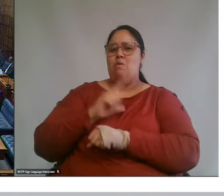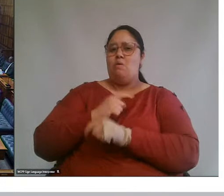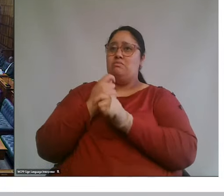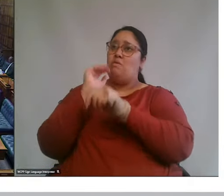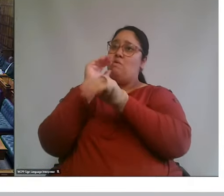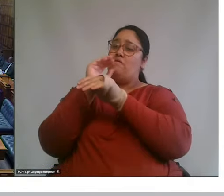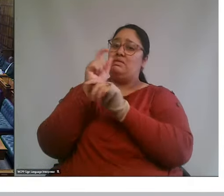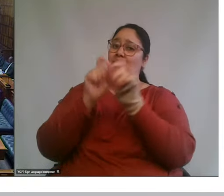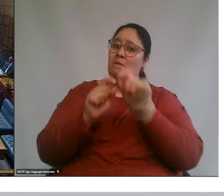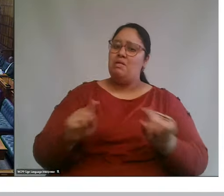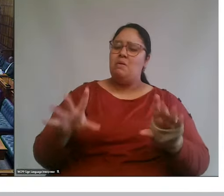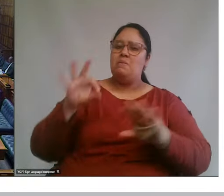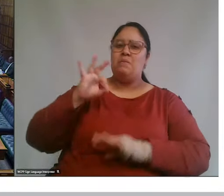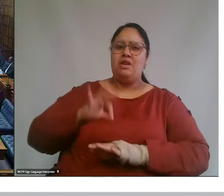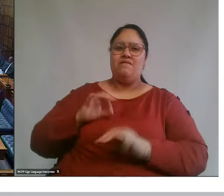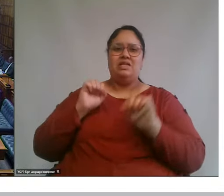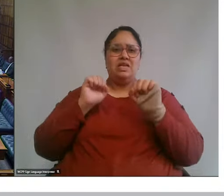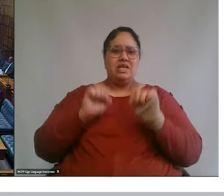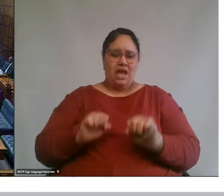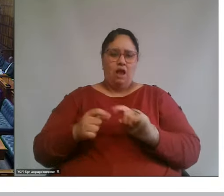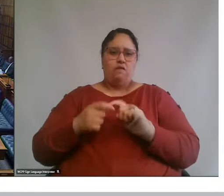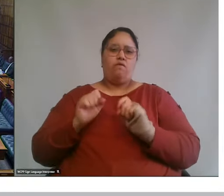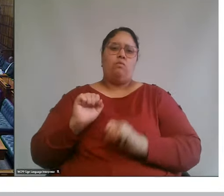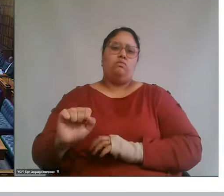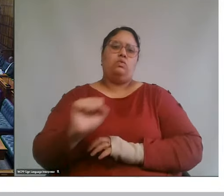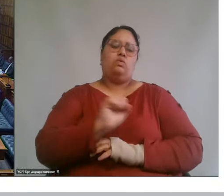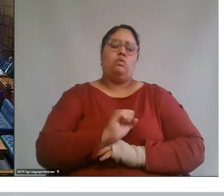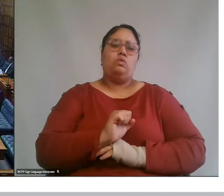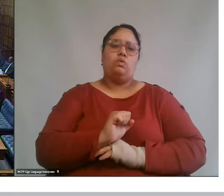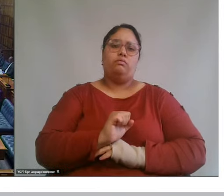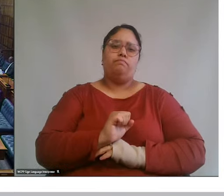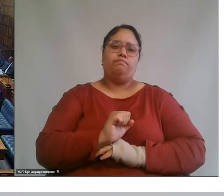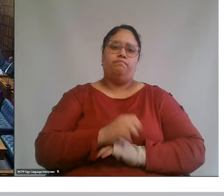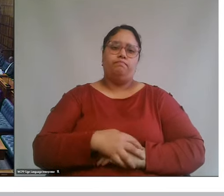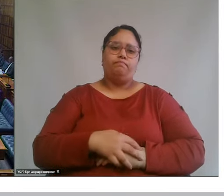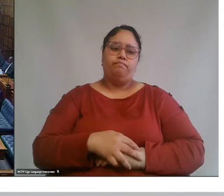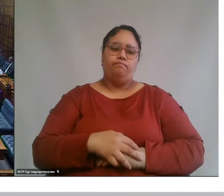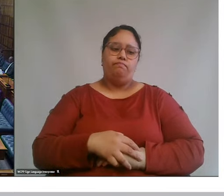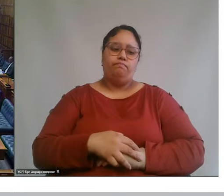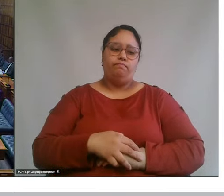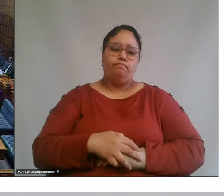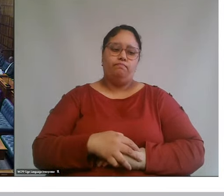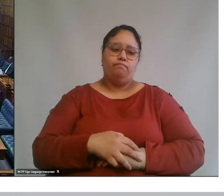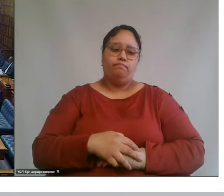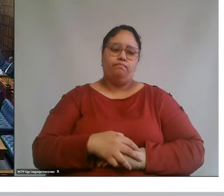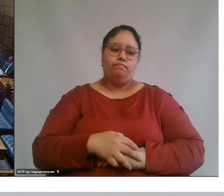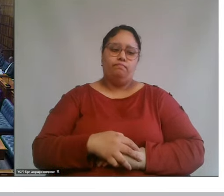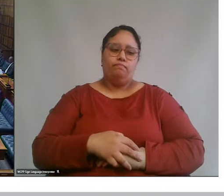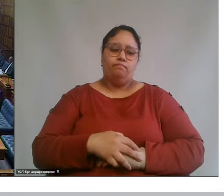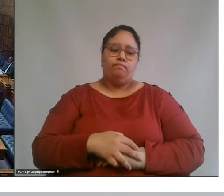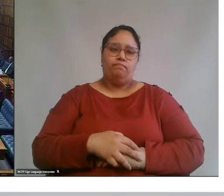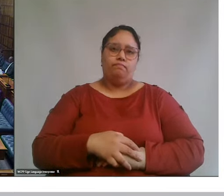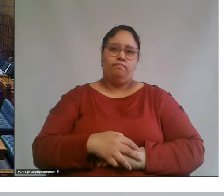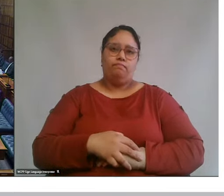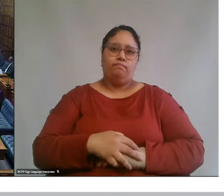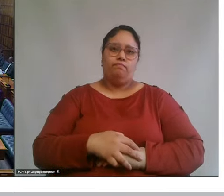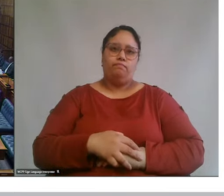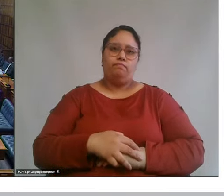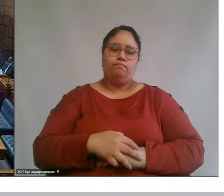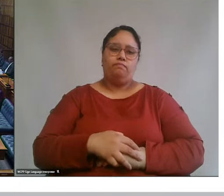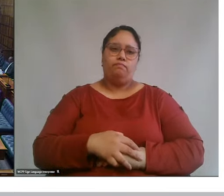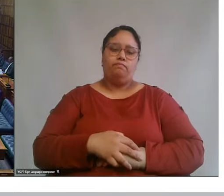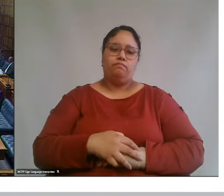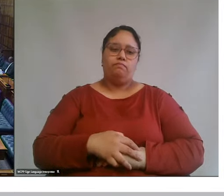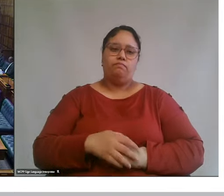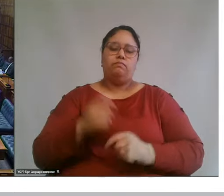can benefit um from uh uh from that yeah in addition to the exporters we have